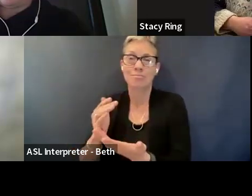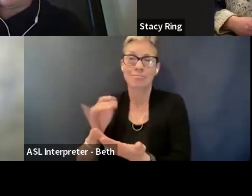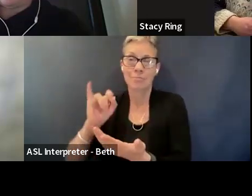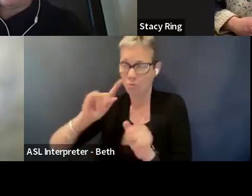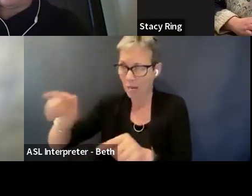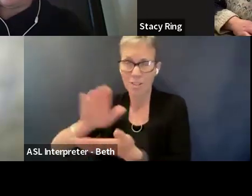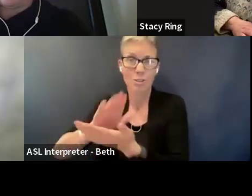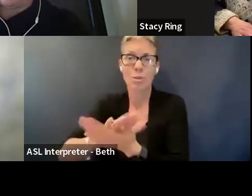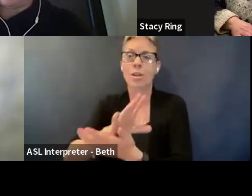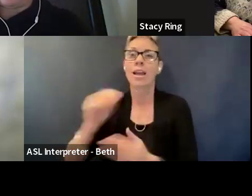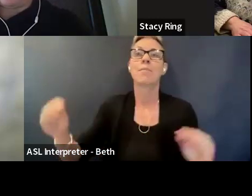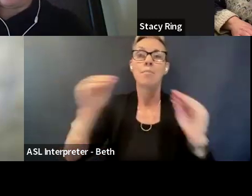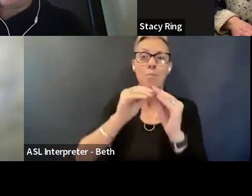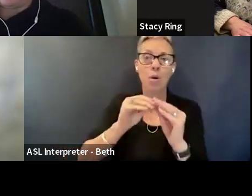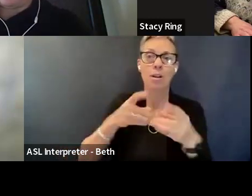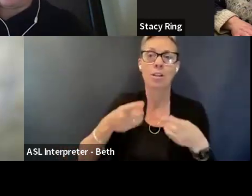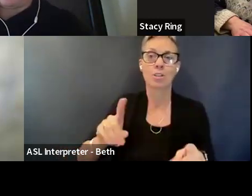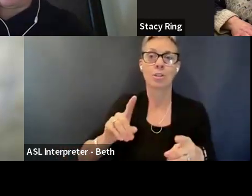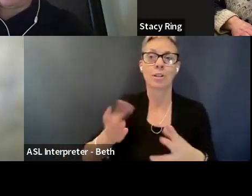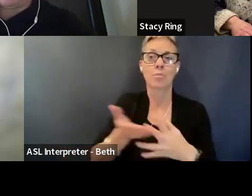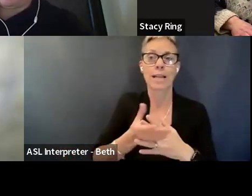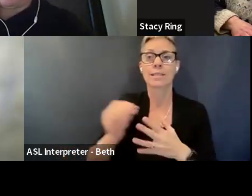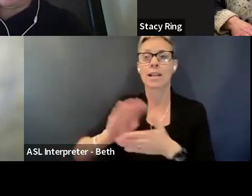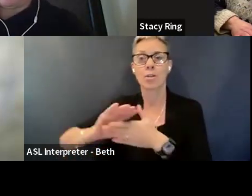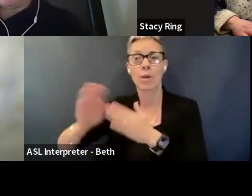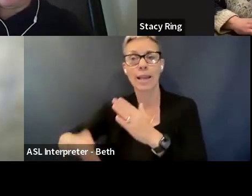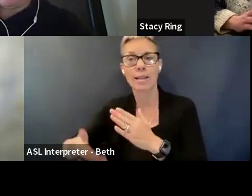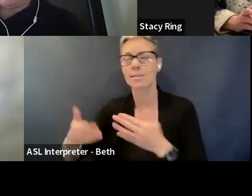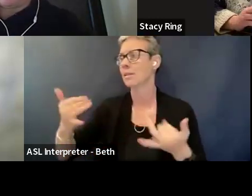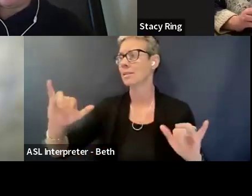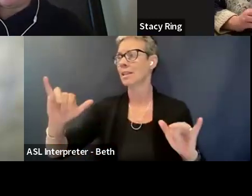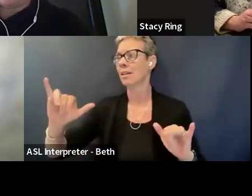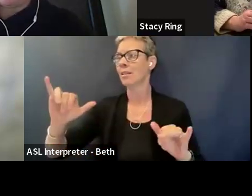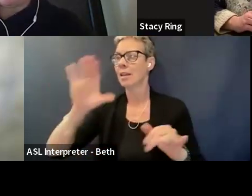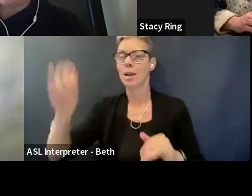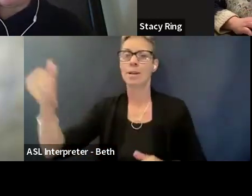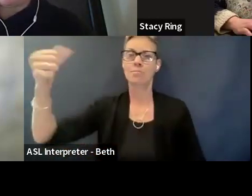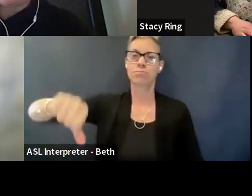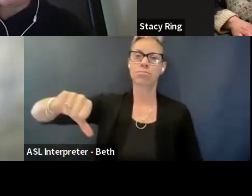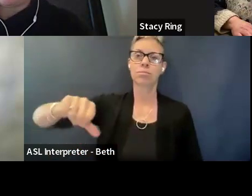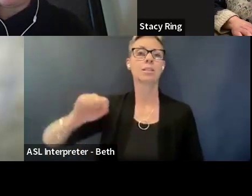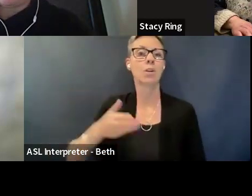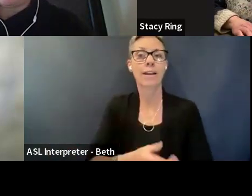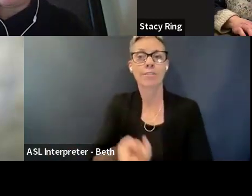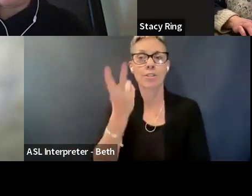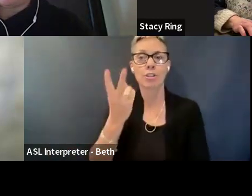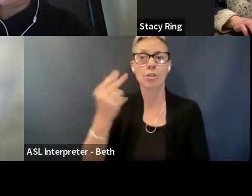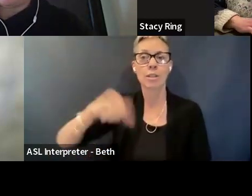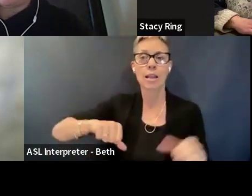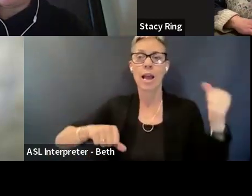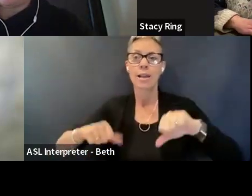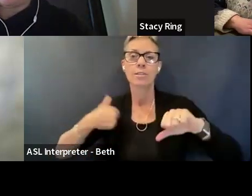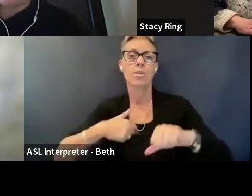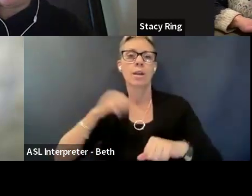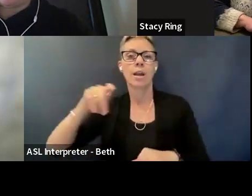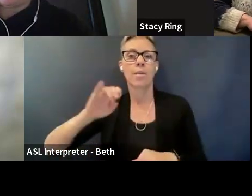weekends and school breaks. And they still denied us. So after 2 denials, we had to appeal to the administrative law